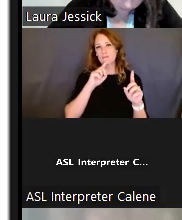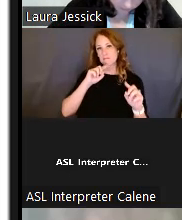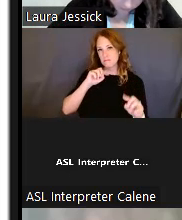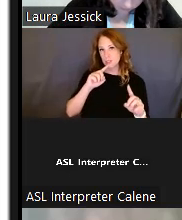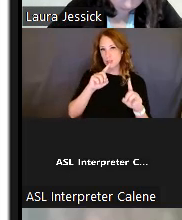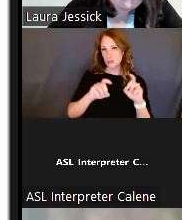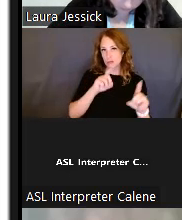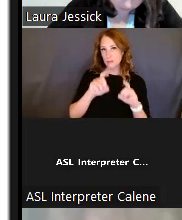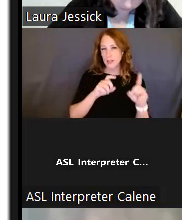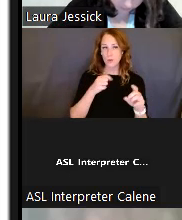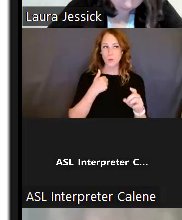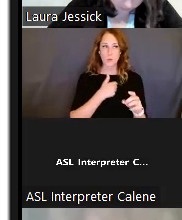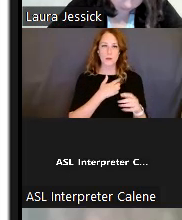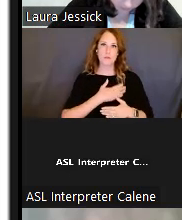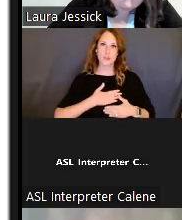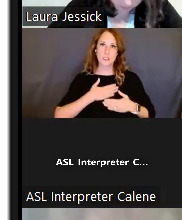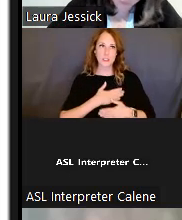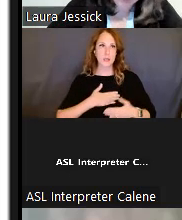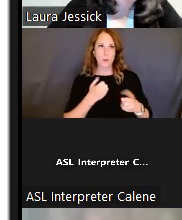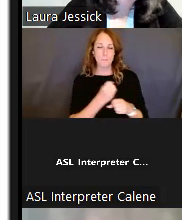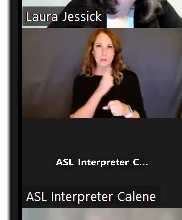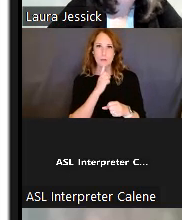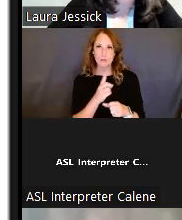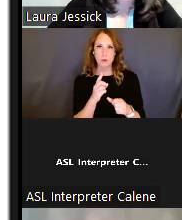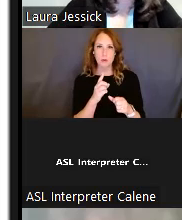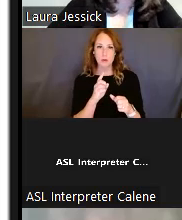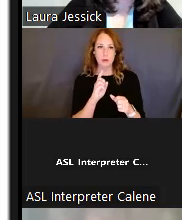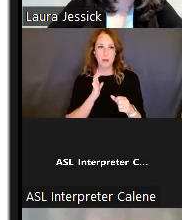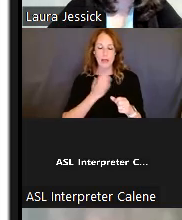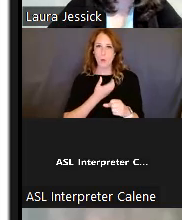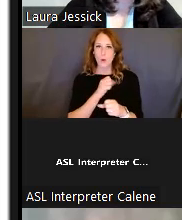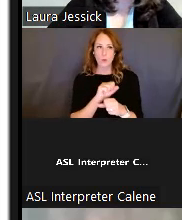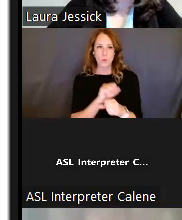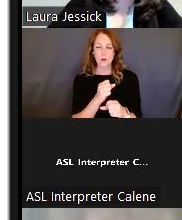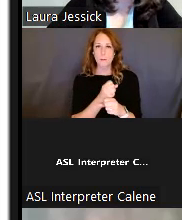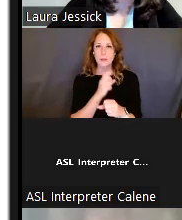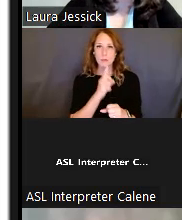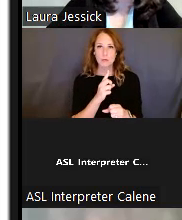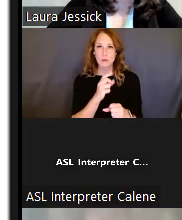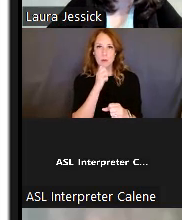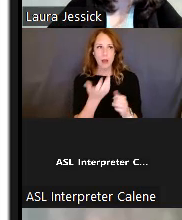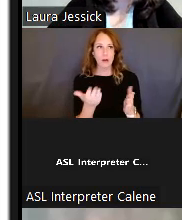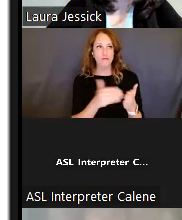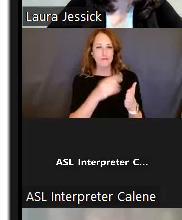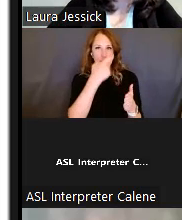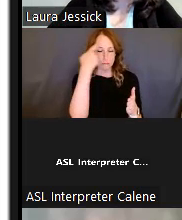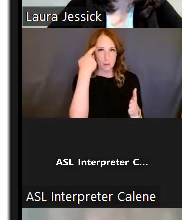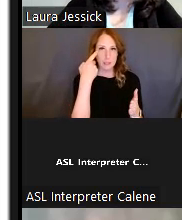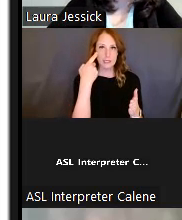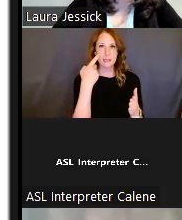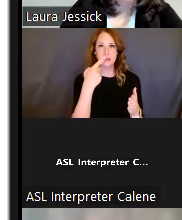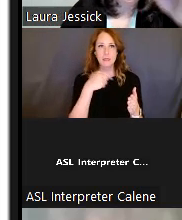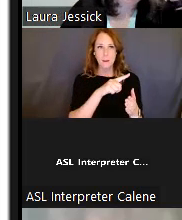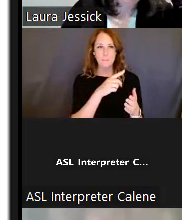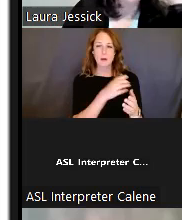we want to make sure that everything we're doing is to make sure that we're not re-traumatizing survivors, but we're empowering them